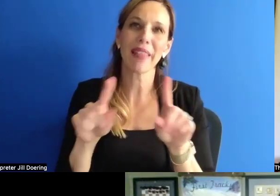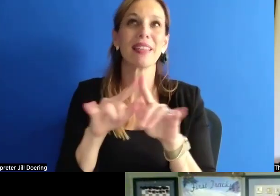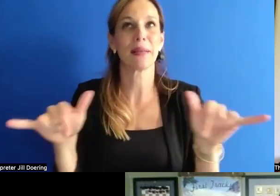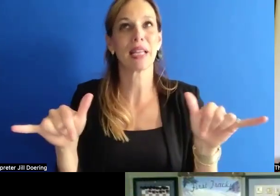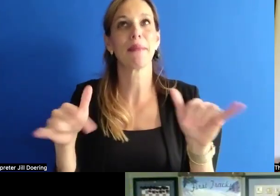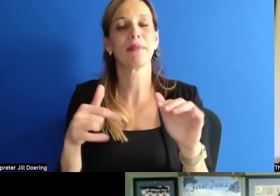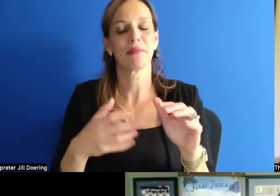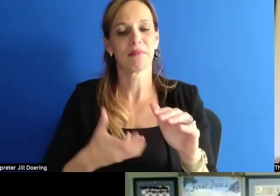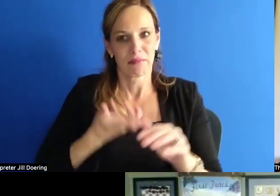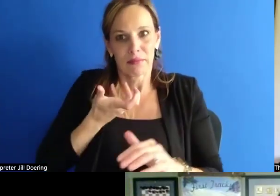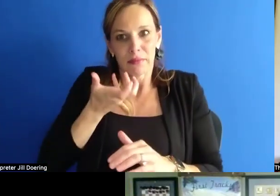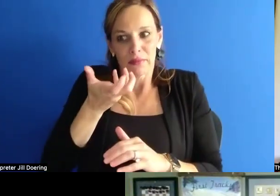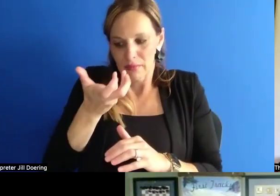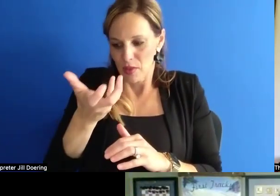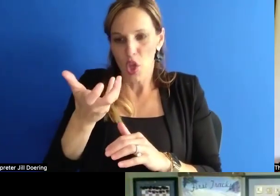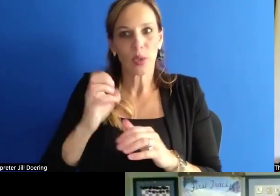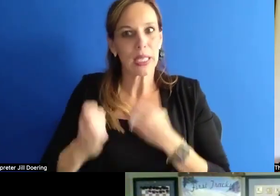how Right. much